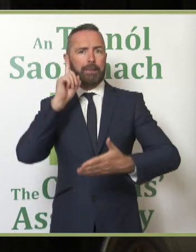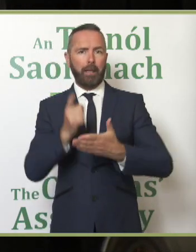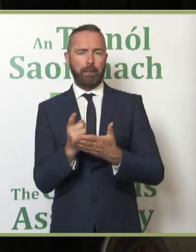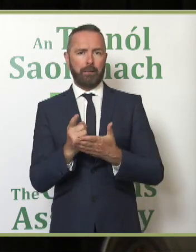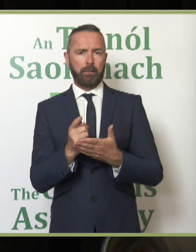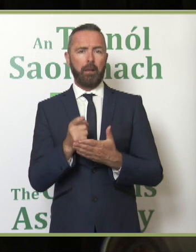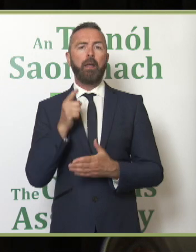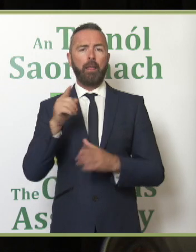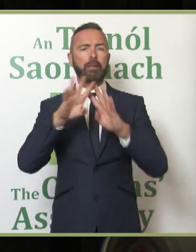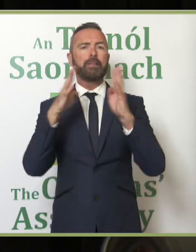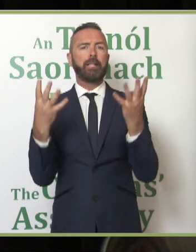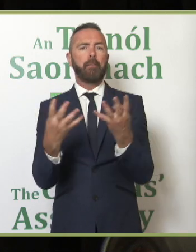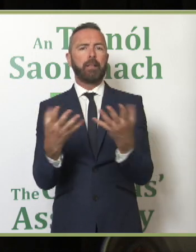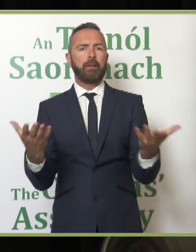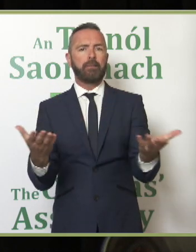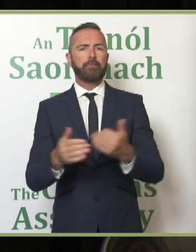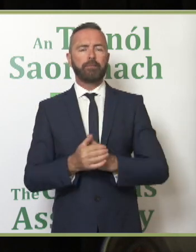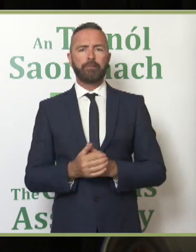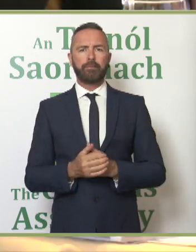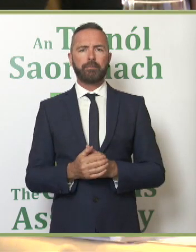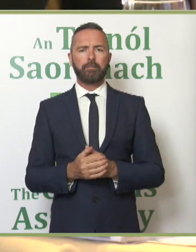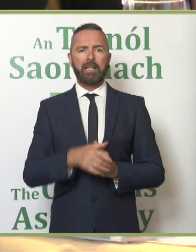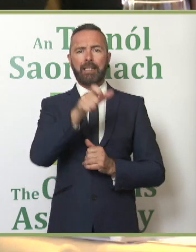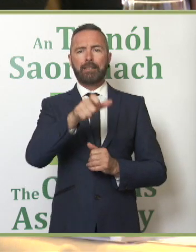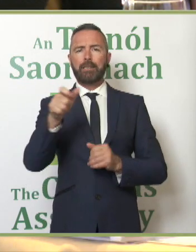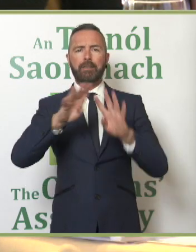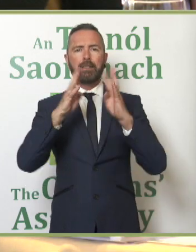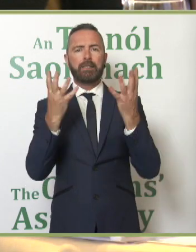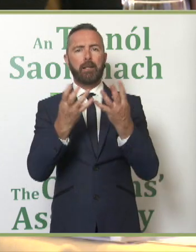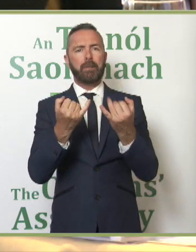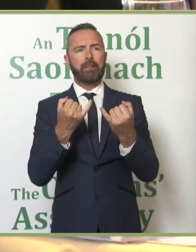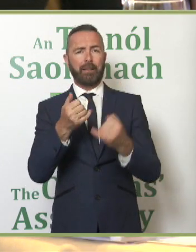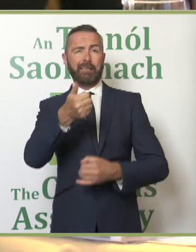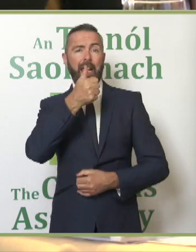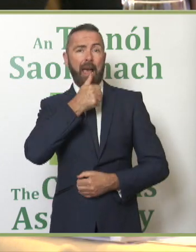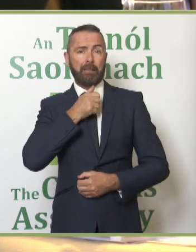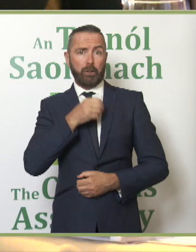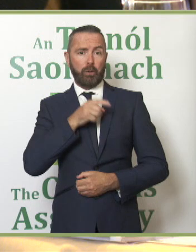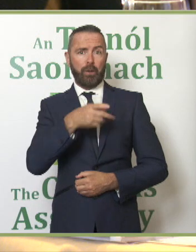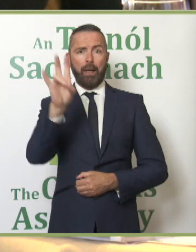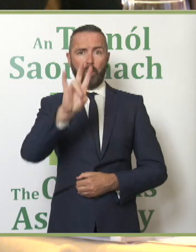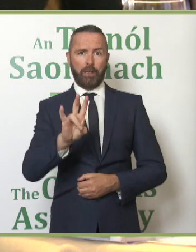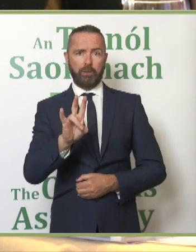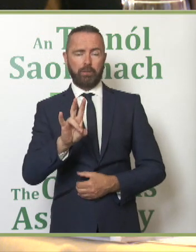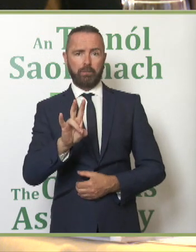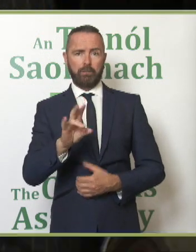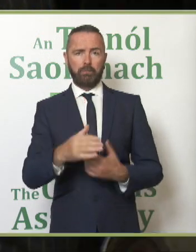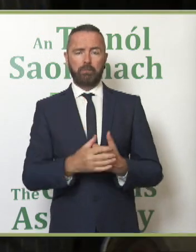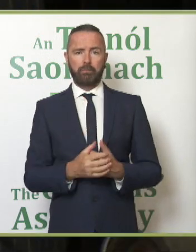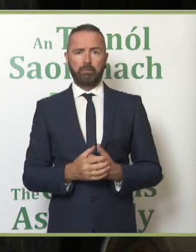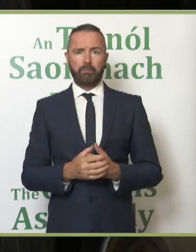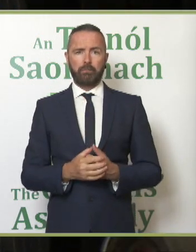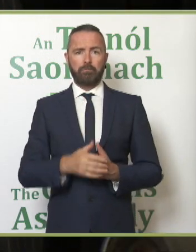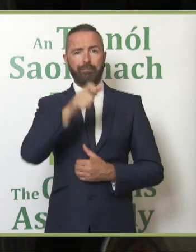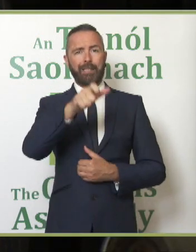citizens' assemblies are kind of an answer to this particular question. Citizens'